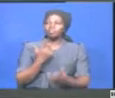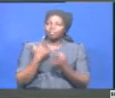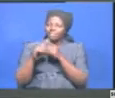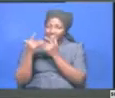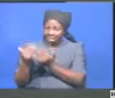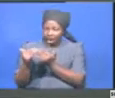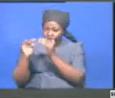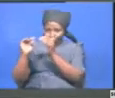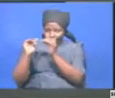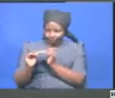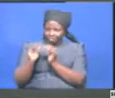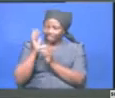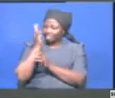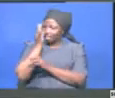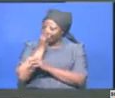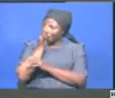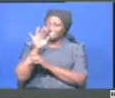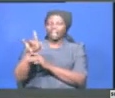he changed.